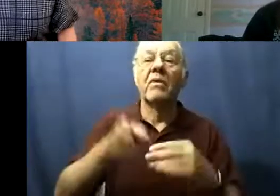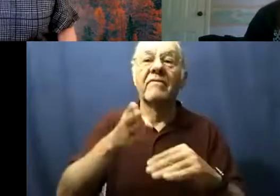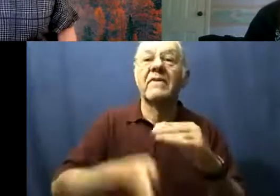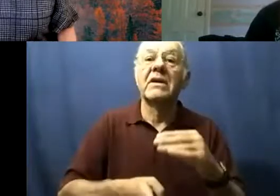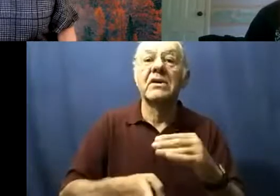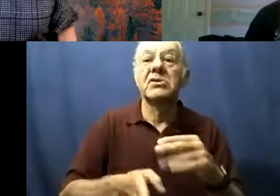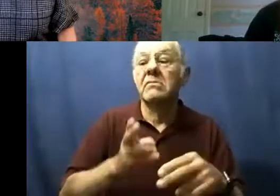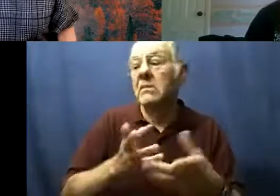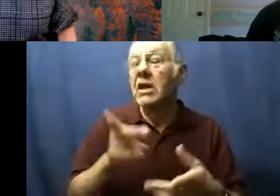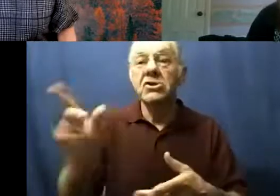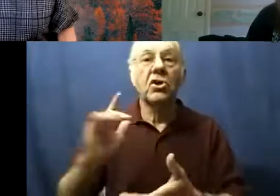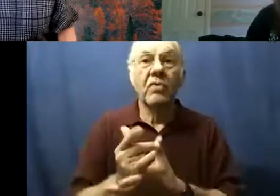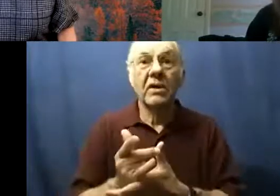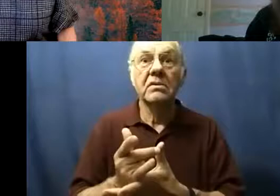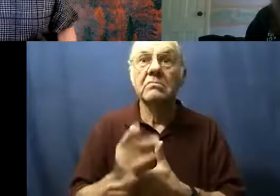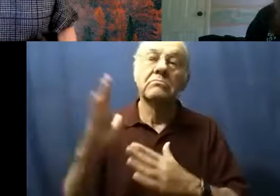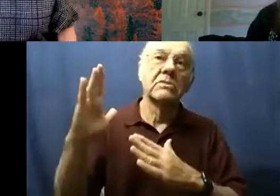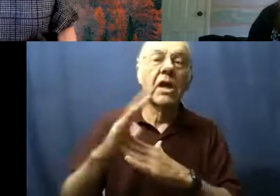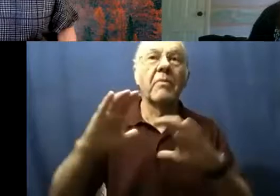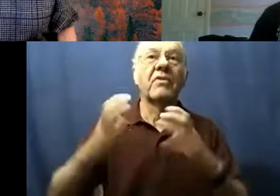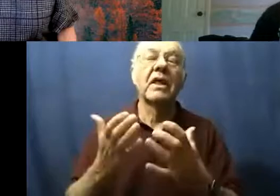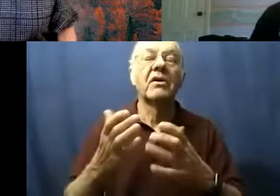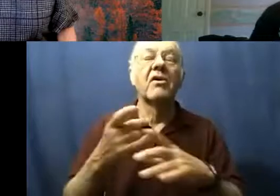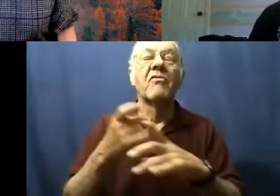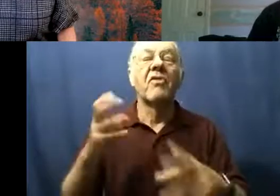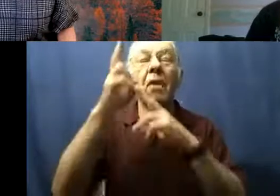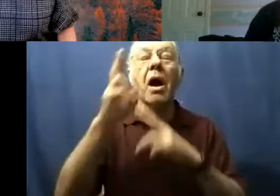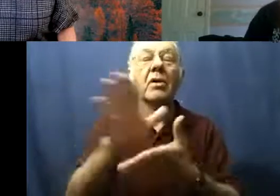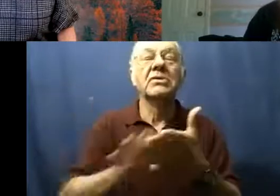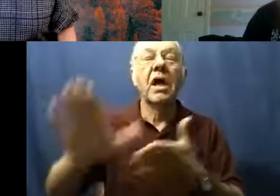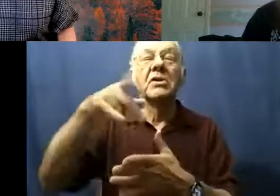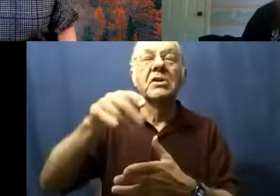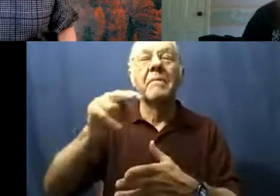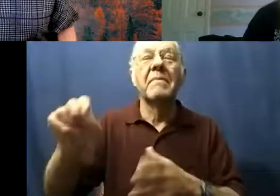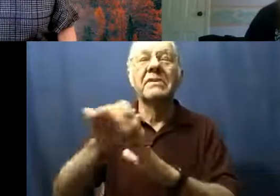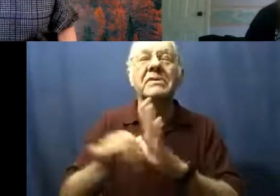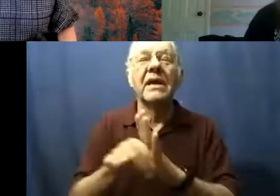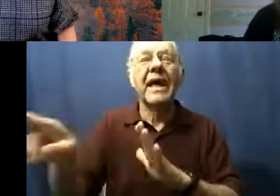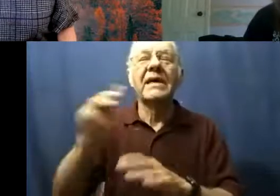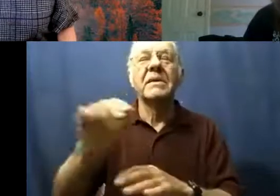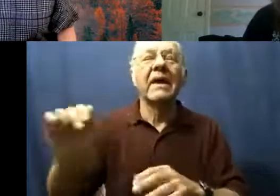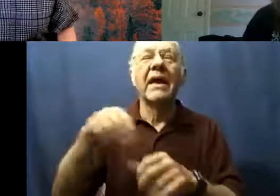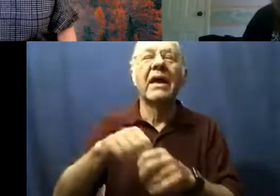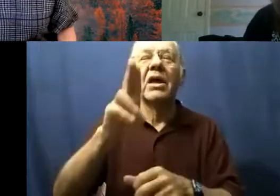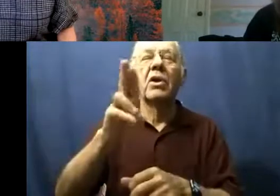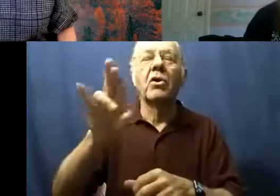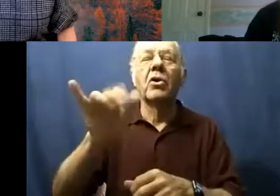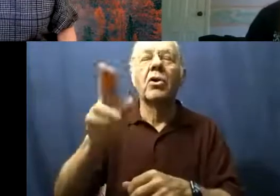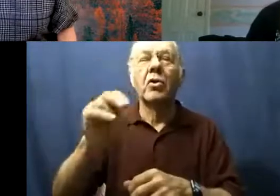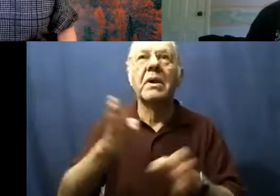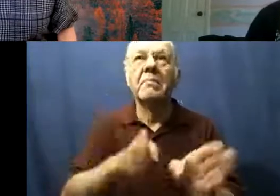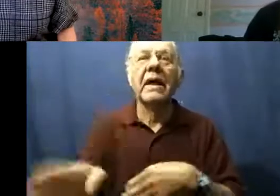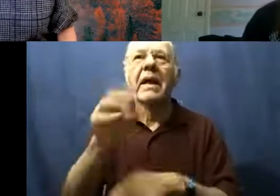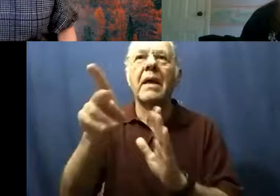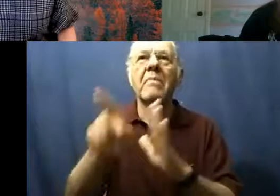saying she graduated summa cum laude from the Honors College at Penn State, and she has a master's in urban planning and policy